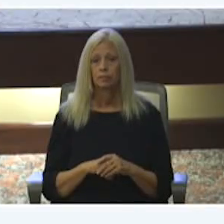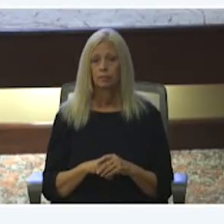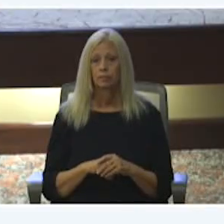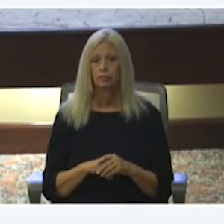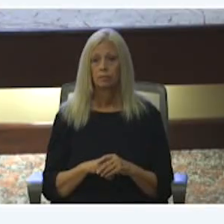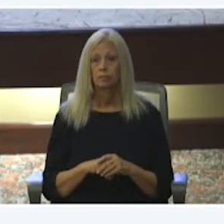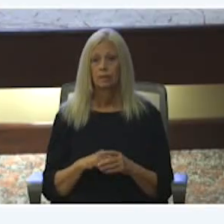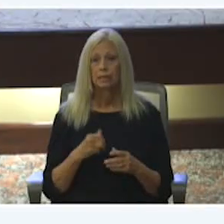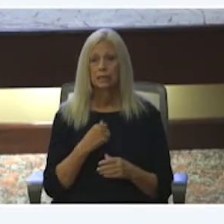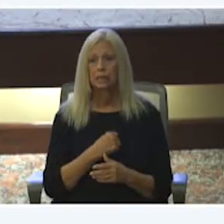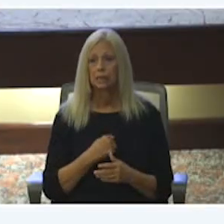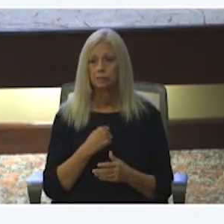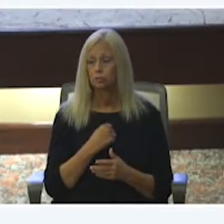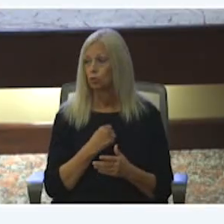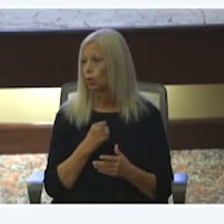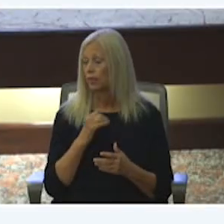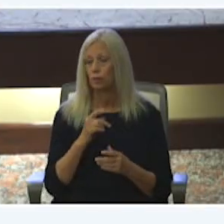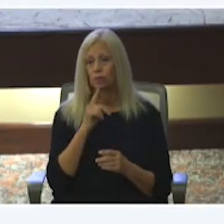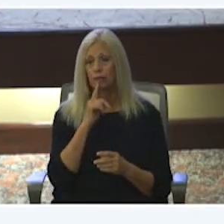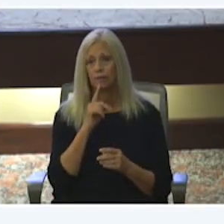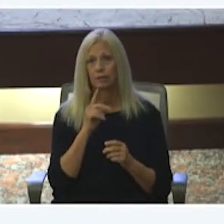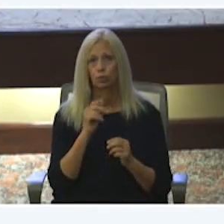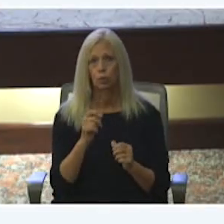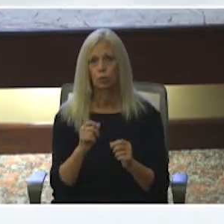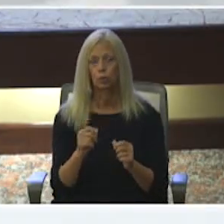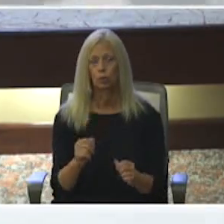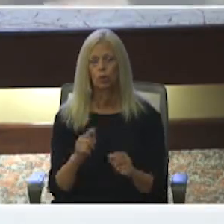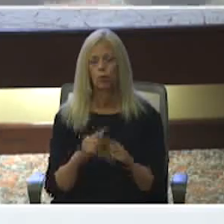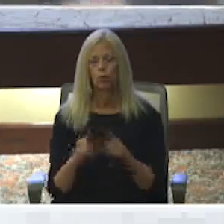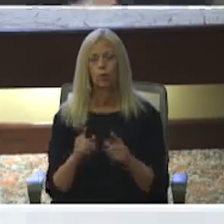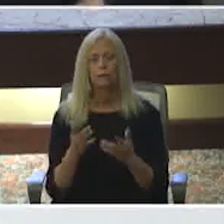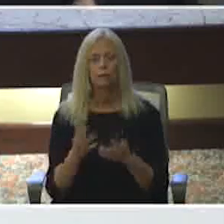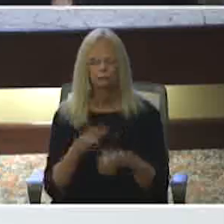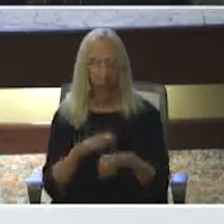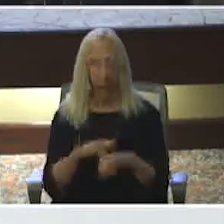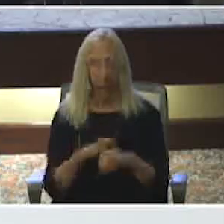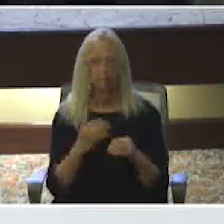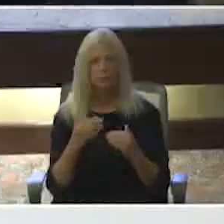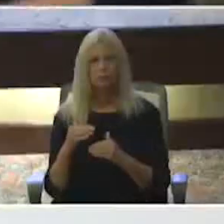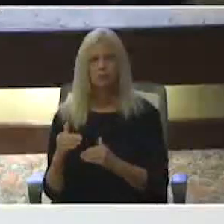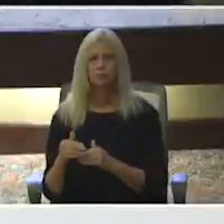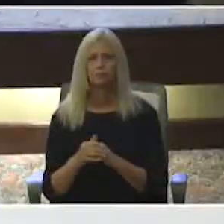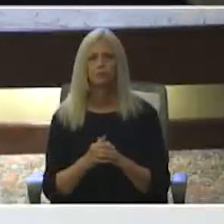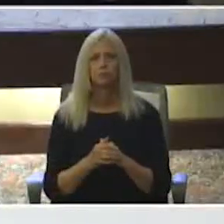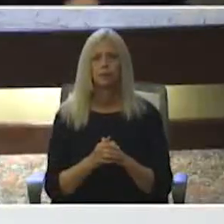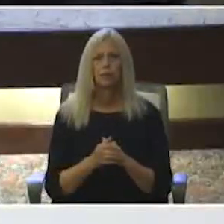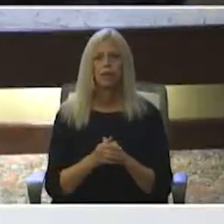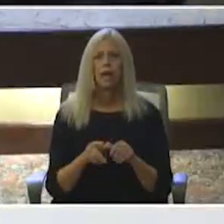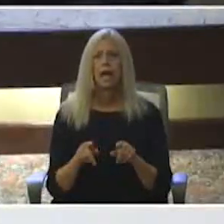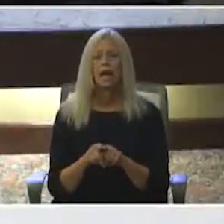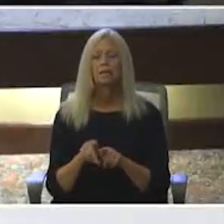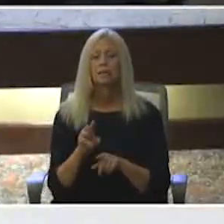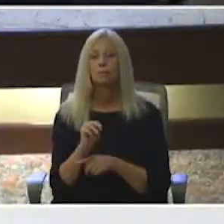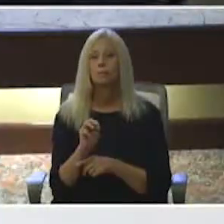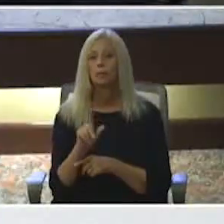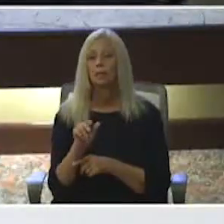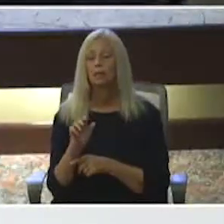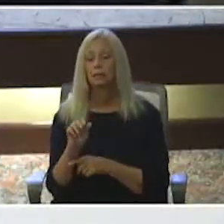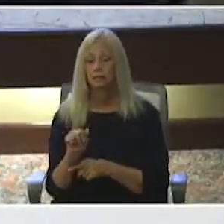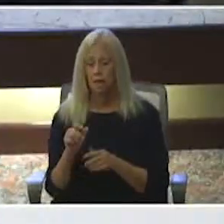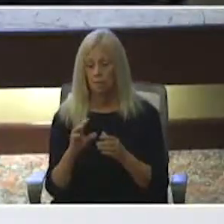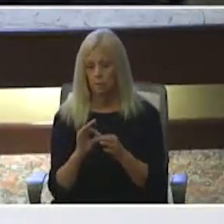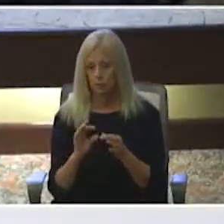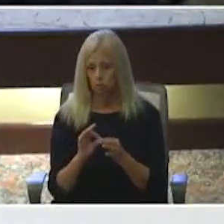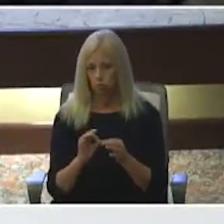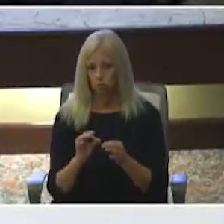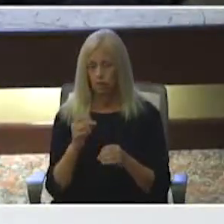And I'm sorry if that was really quick, but again, just trying to help for time. As Melissa mentioned, I